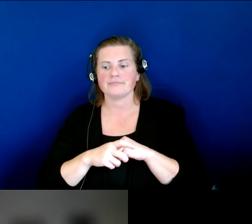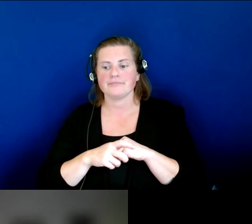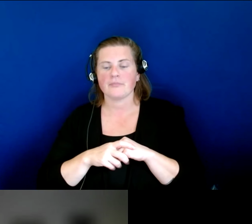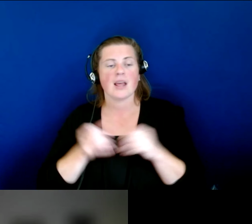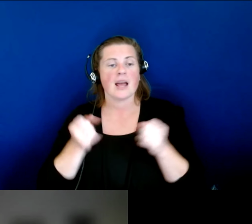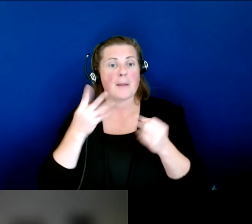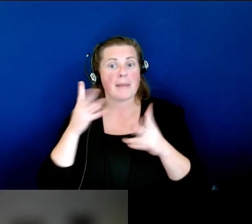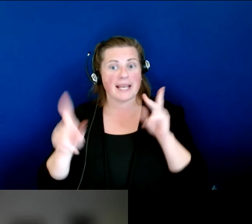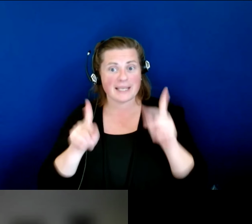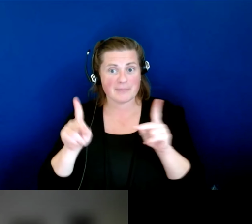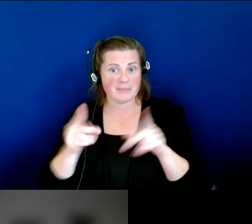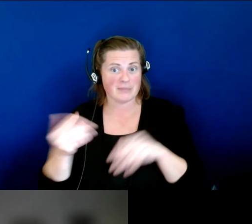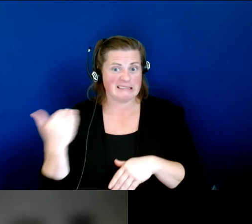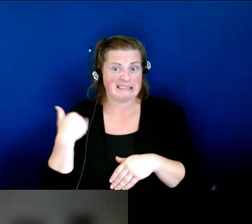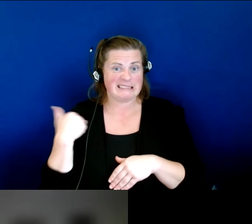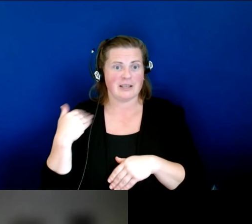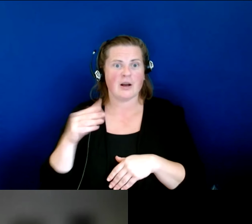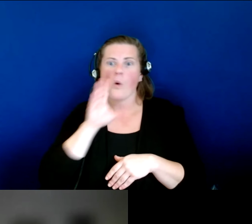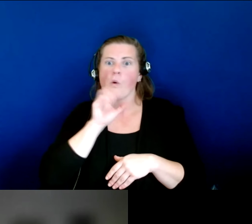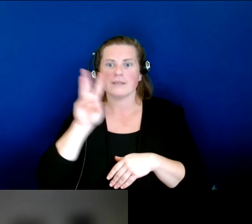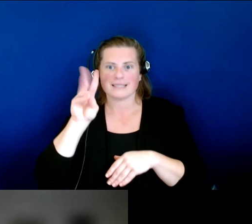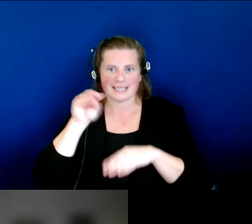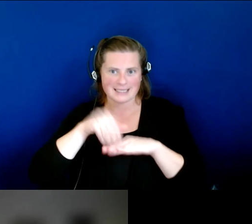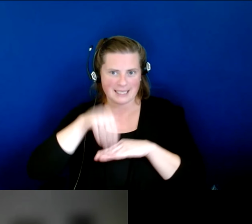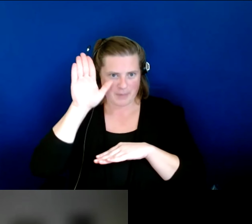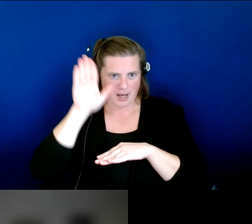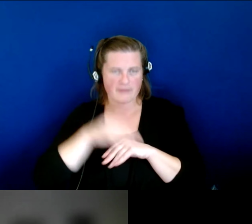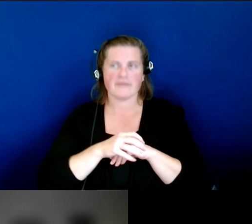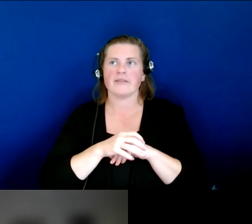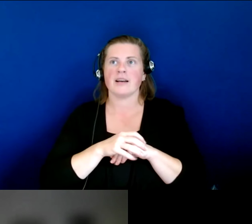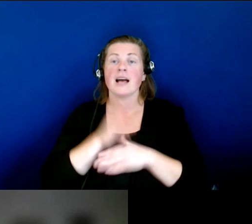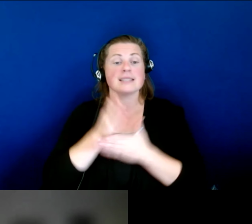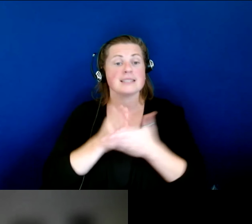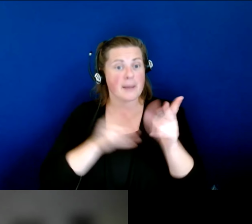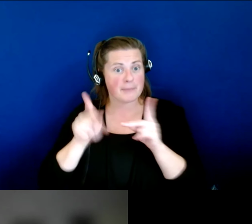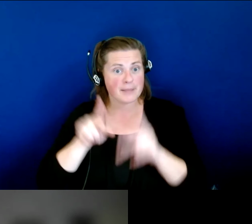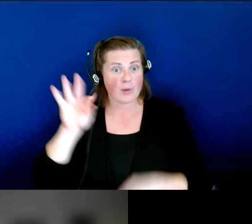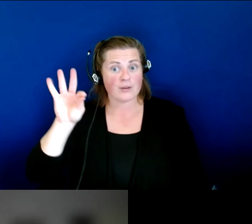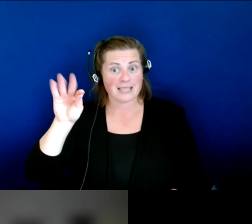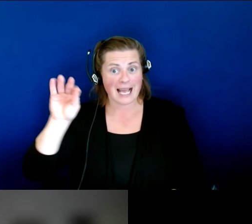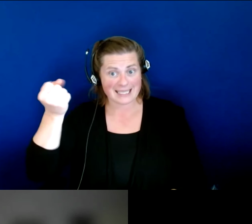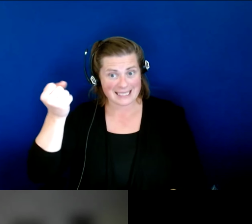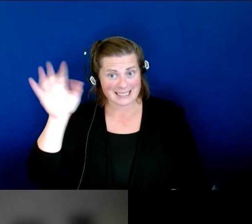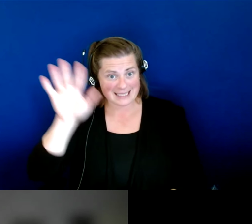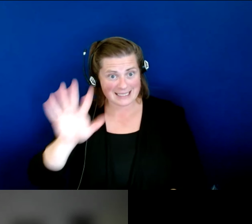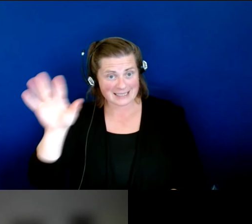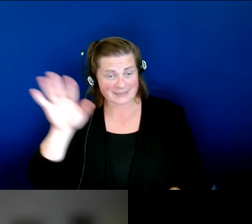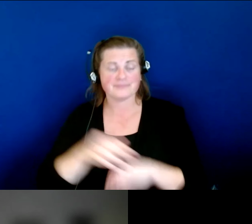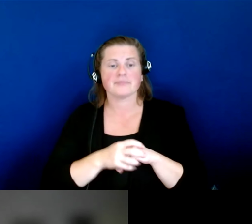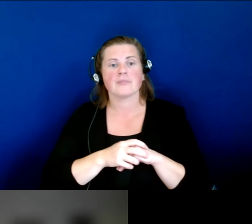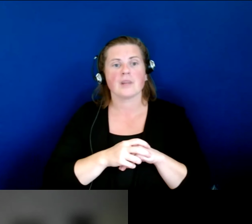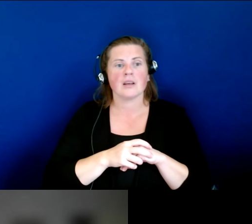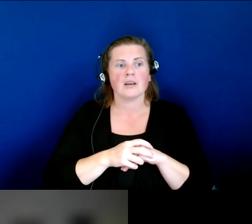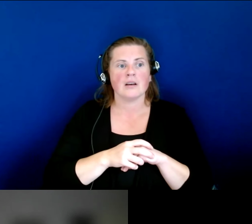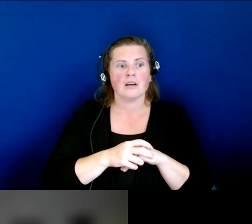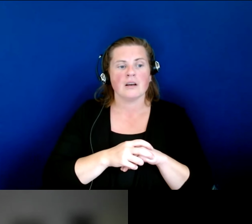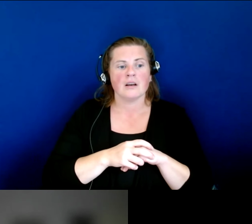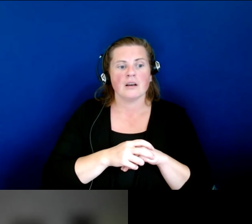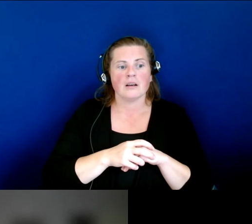in their 60s and older. We had, I believe, some people into their 90s who were taking it. One thing, and this is